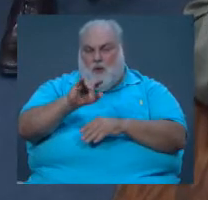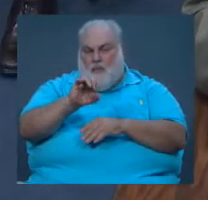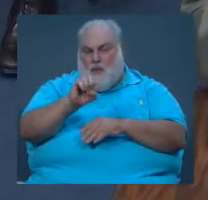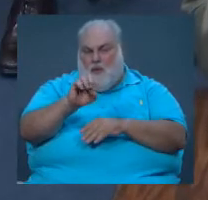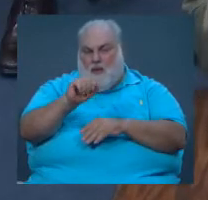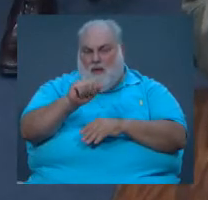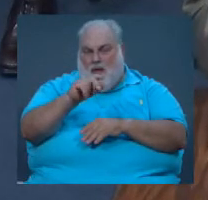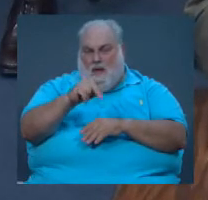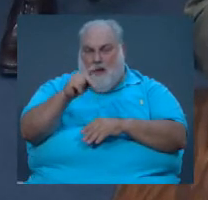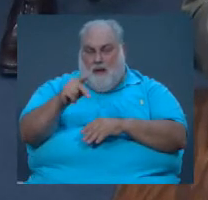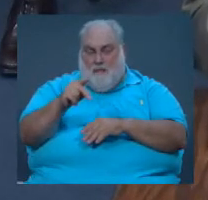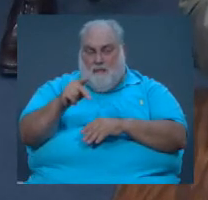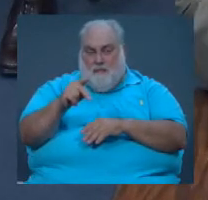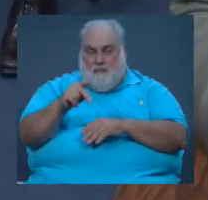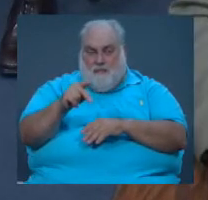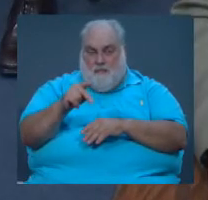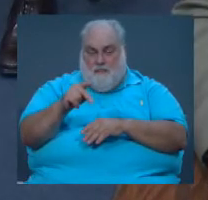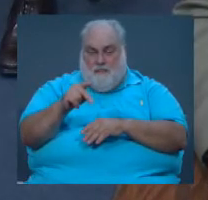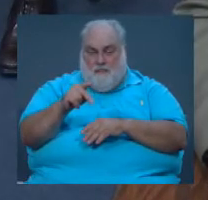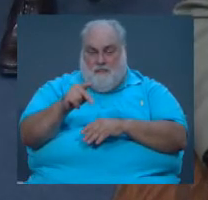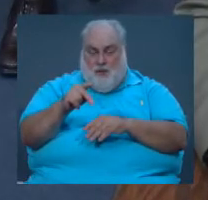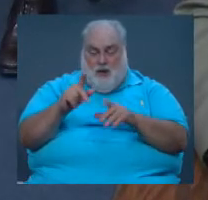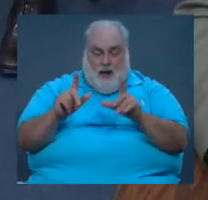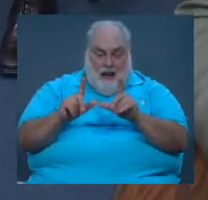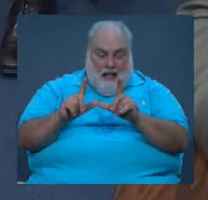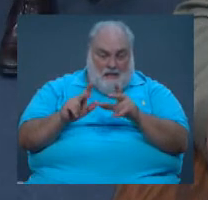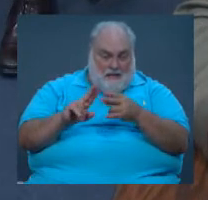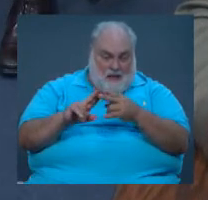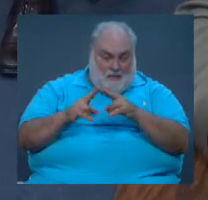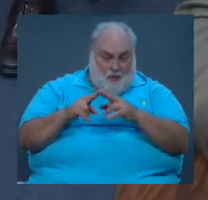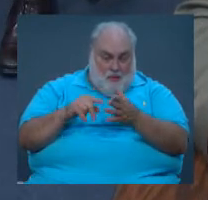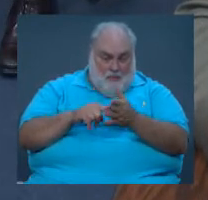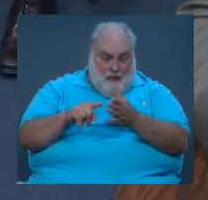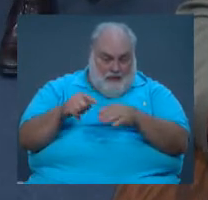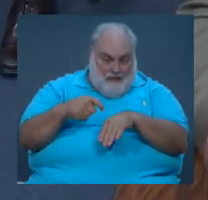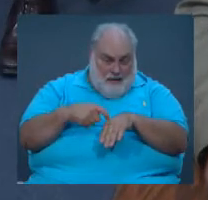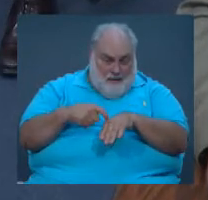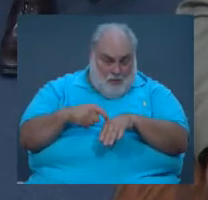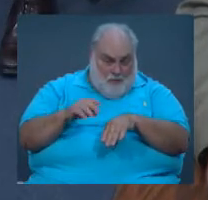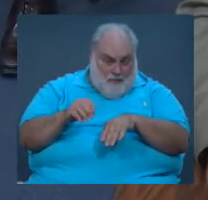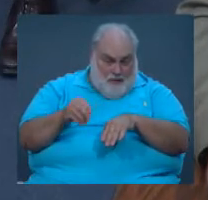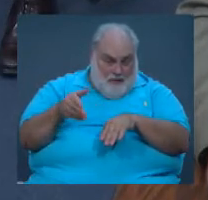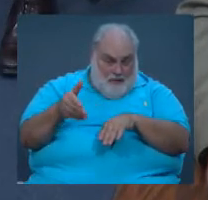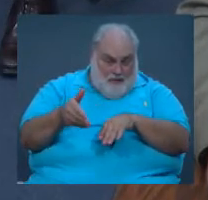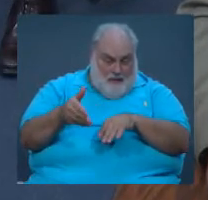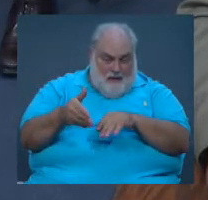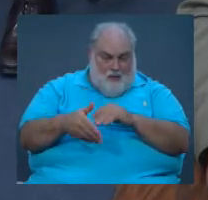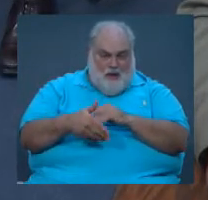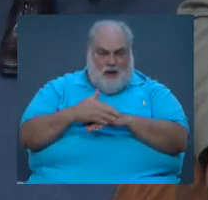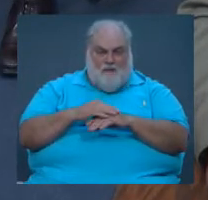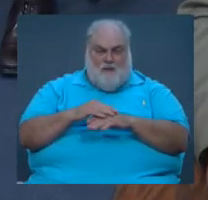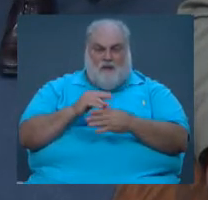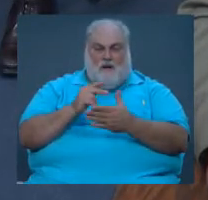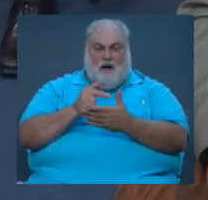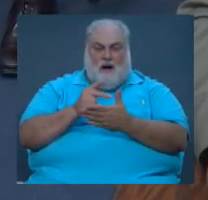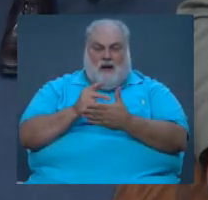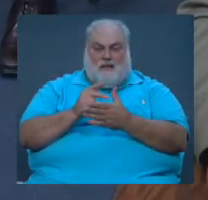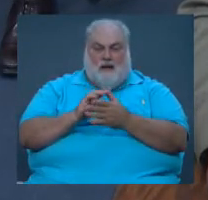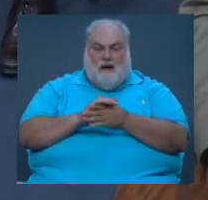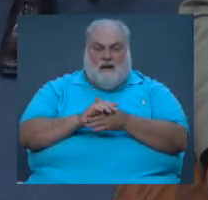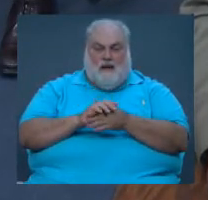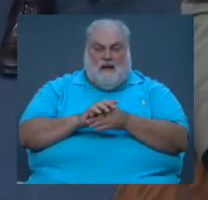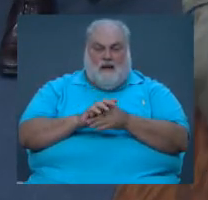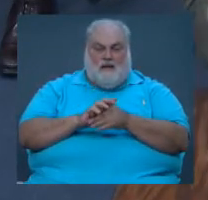Market. Use the app, you put in your license plate number, pay for the time you're going to be there, and it'll cover you for parking.